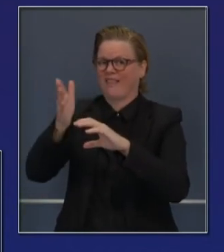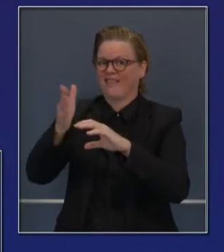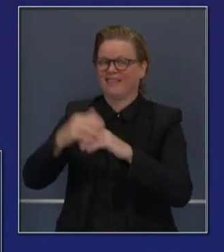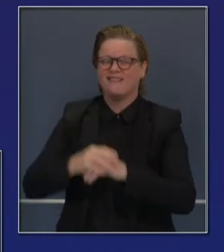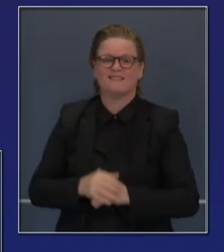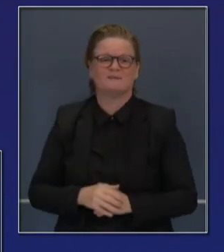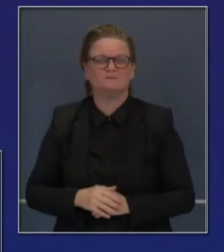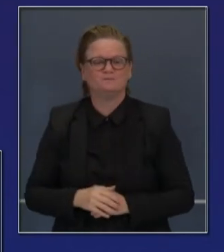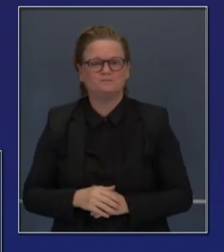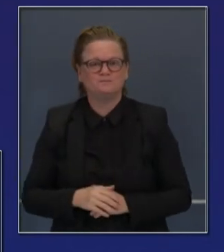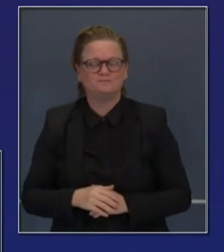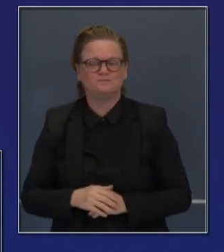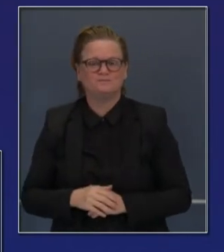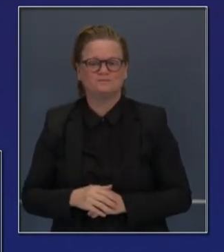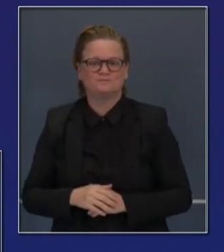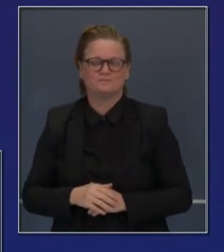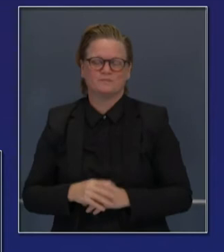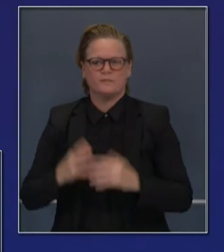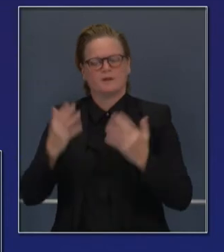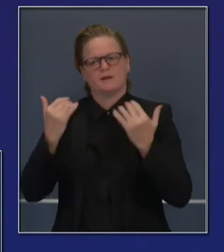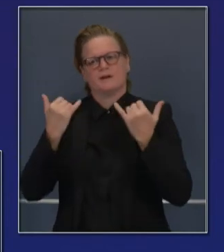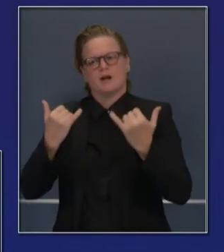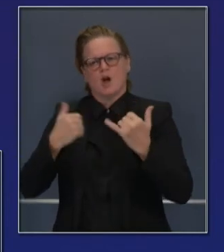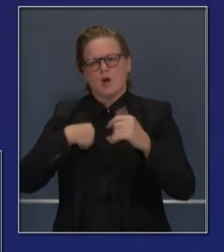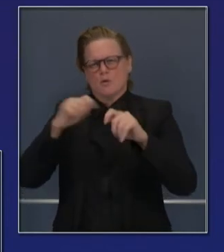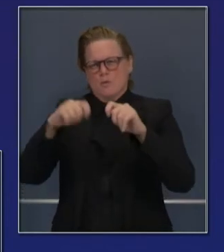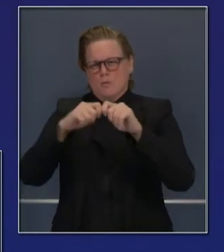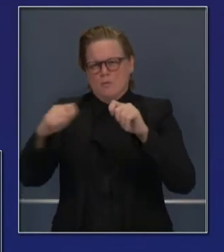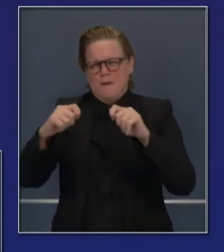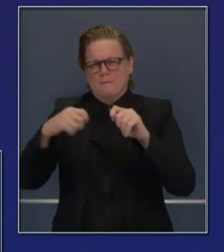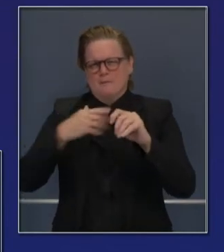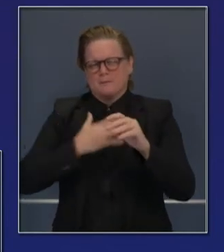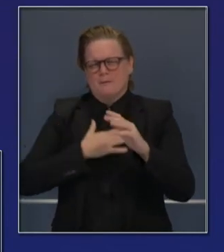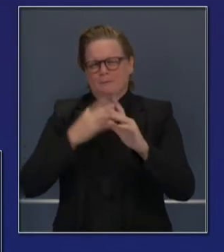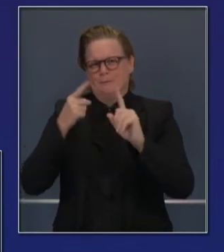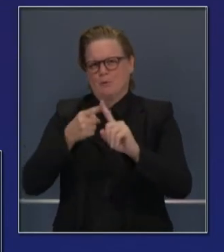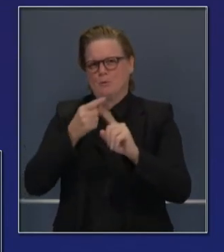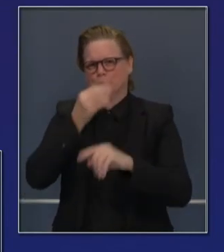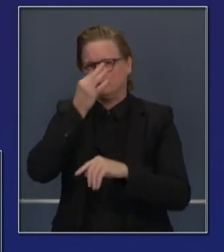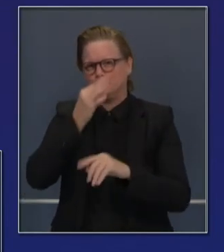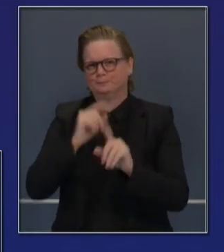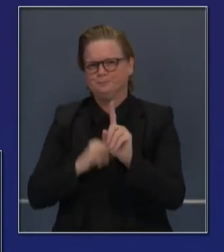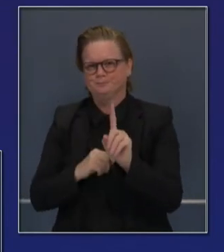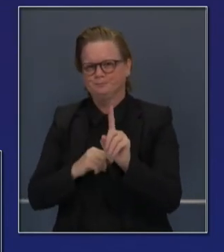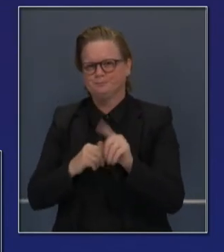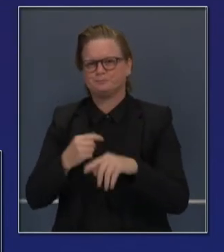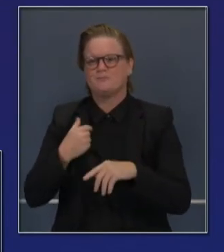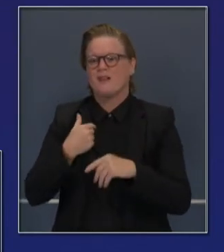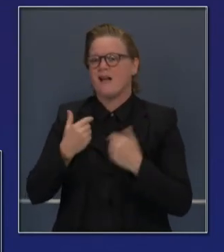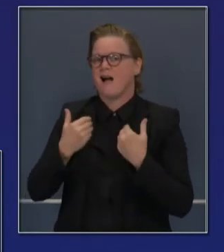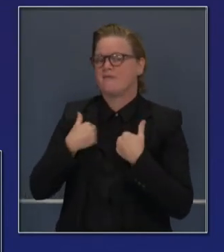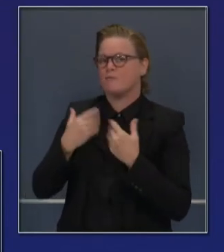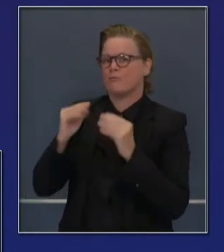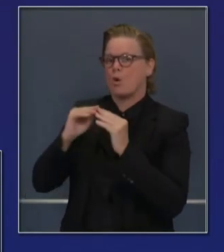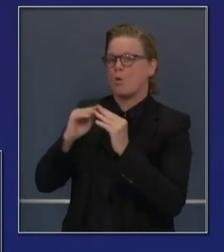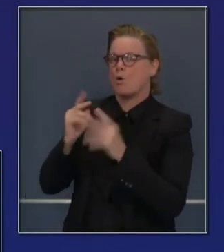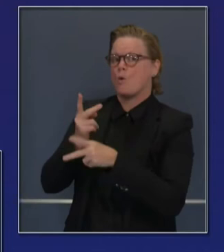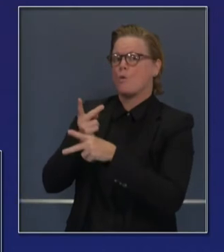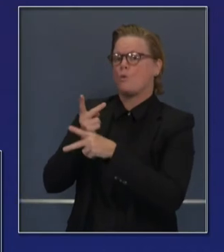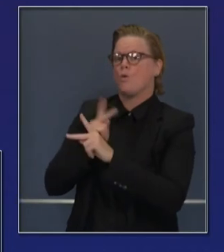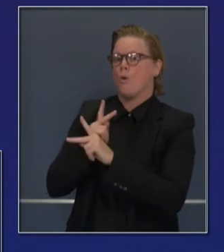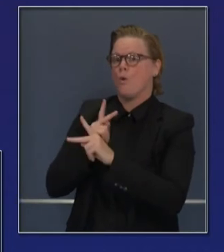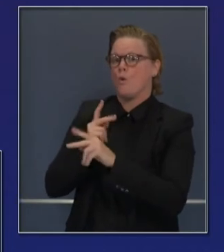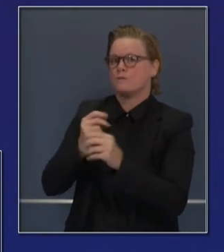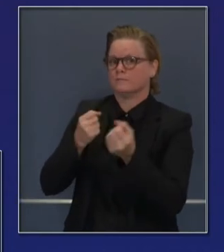here in just a moment. But I wanted to also remind folks of additional support we are providing our restaurants. We announced a number of